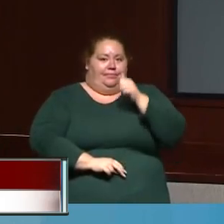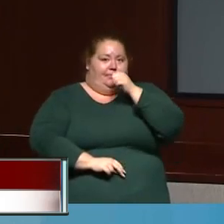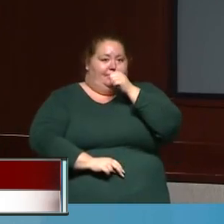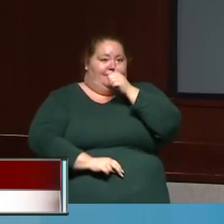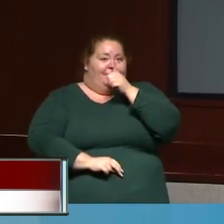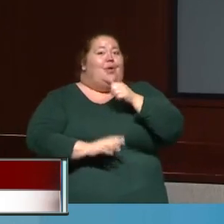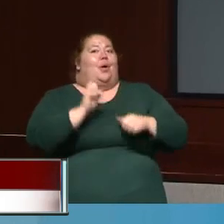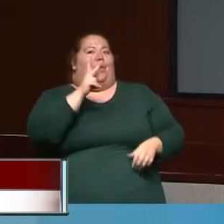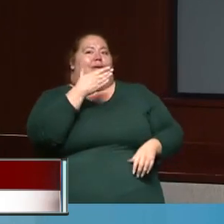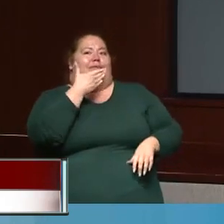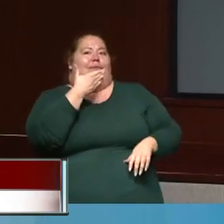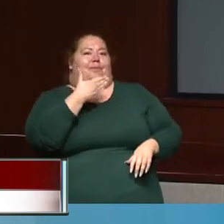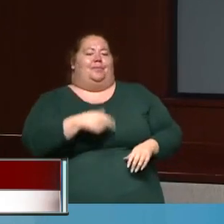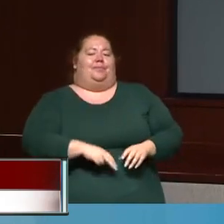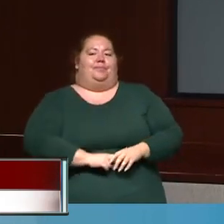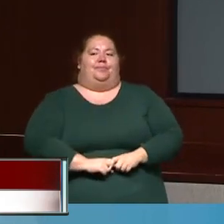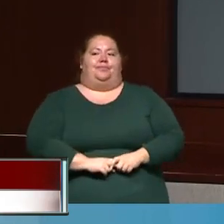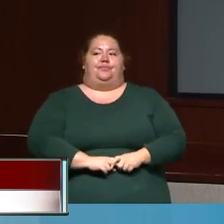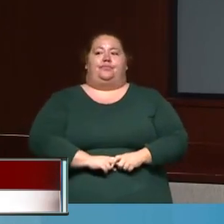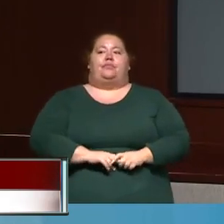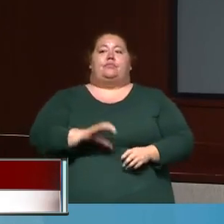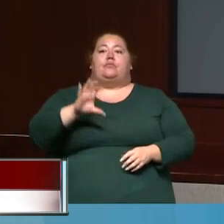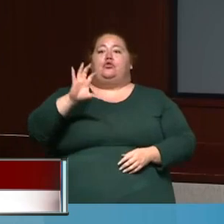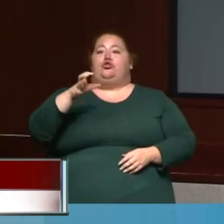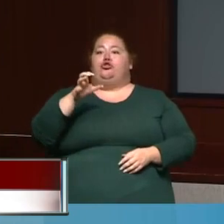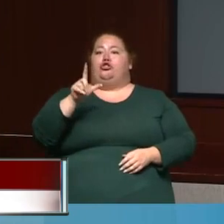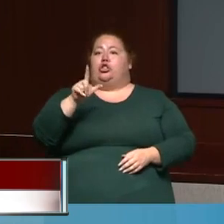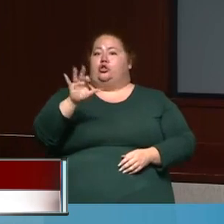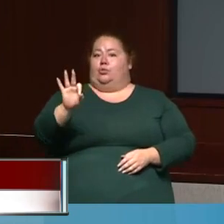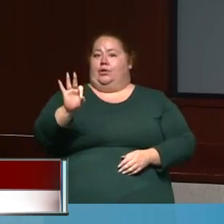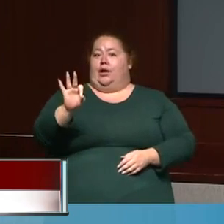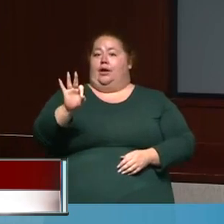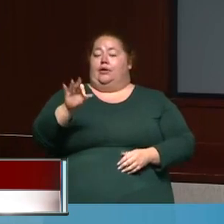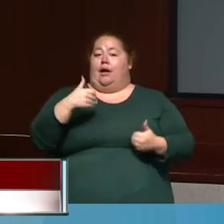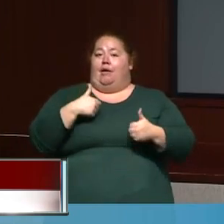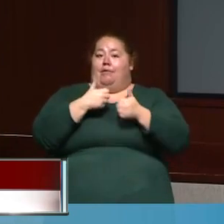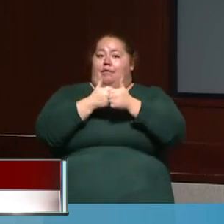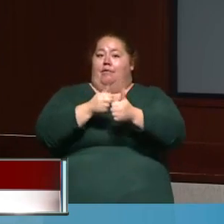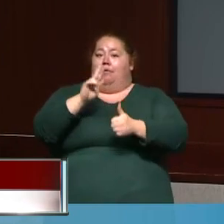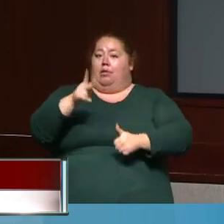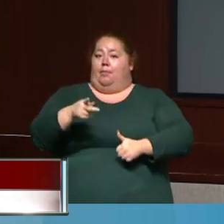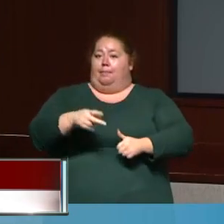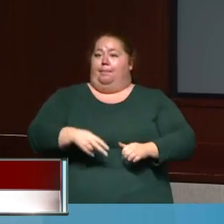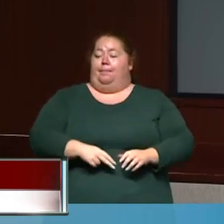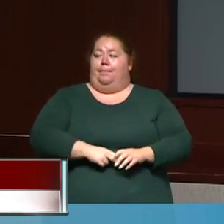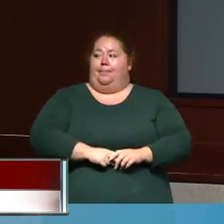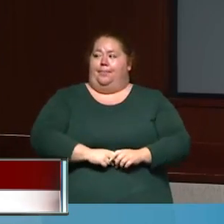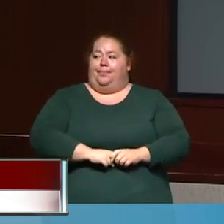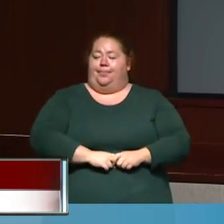Okay, all right, thank you. Channel 29, any follow-up questions?